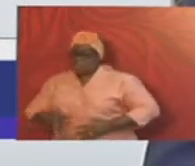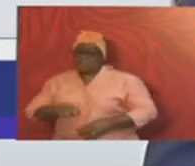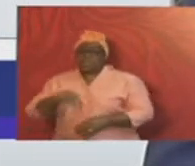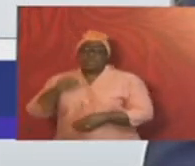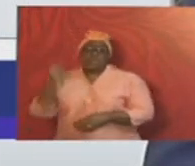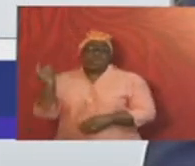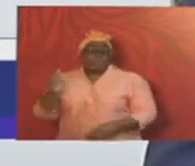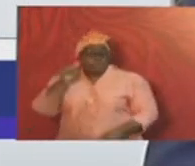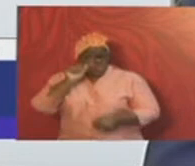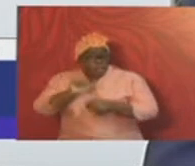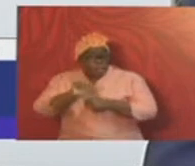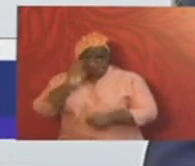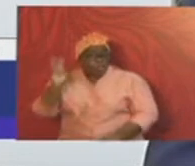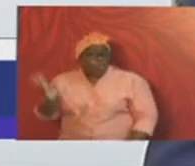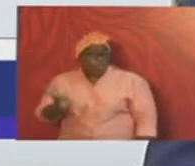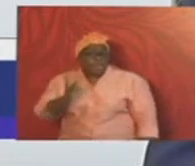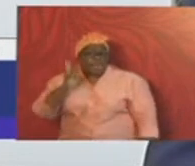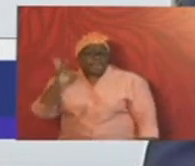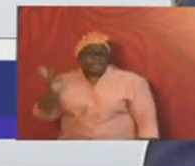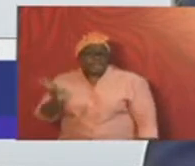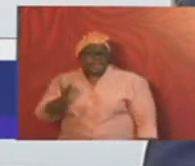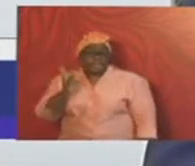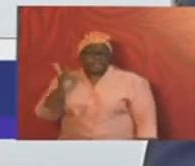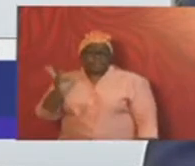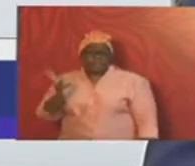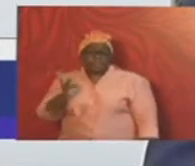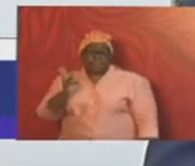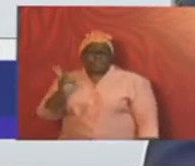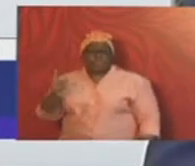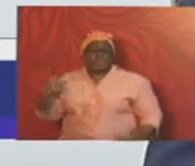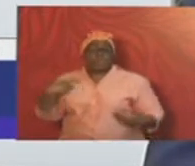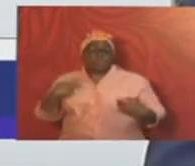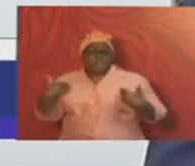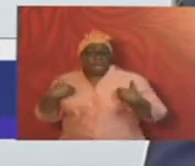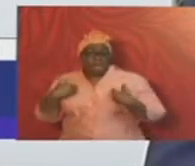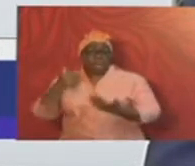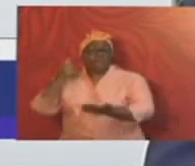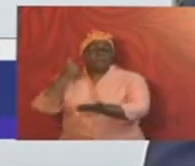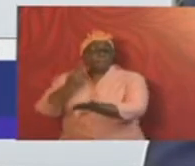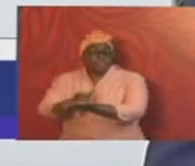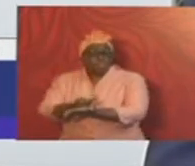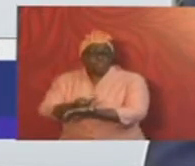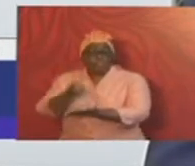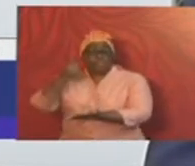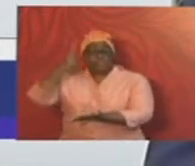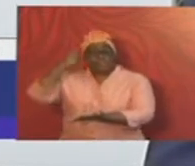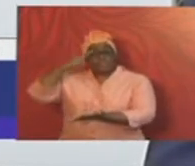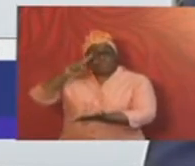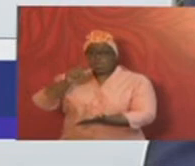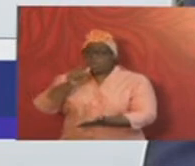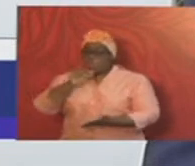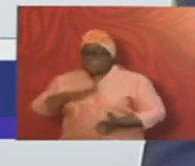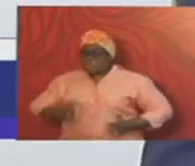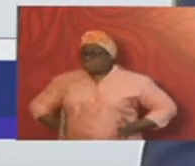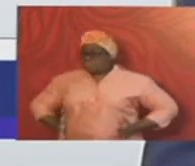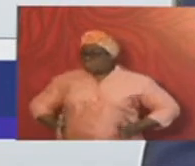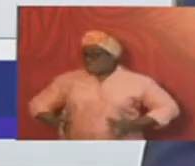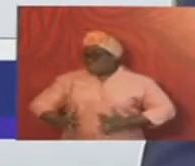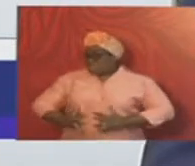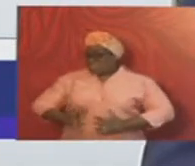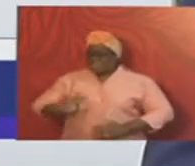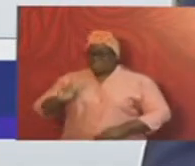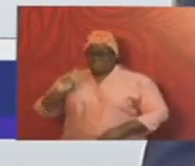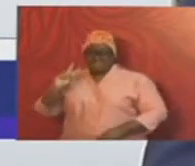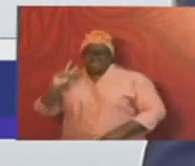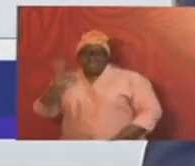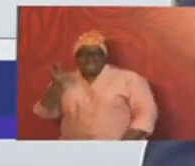consensus on the use of the Pfizer vaccines in pregnant women from the second trimester go forward. As Minister